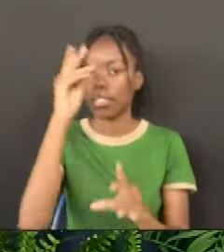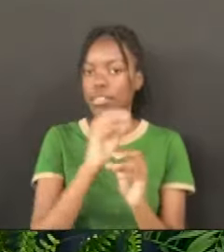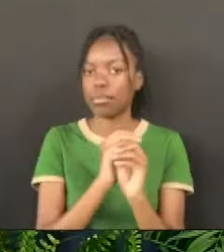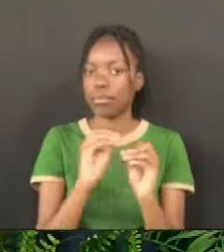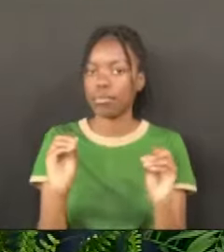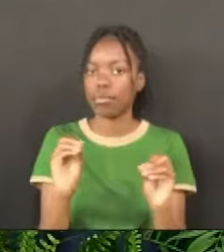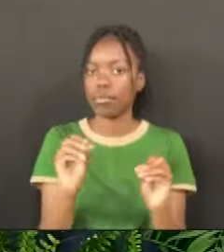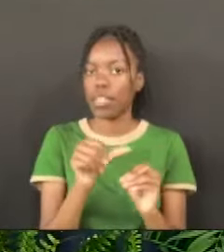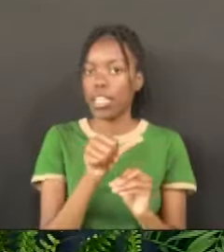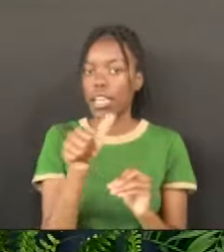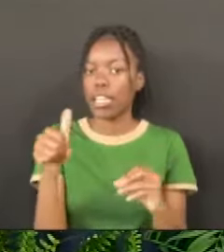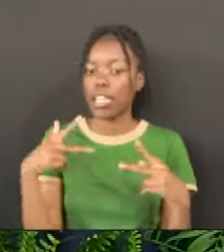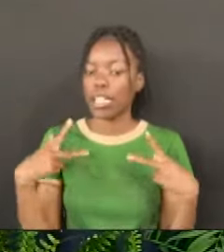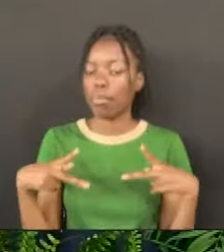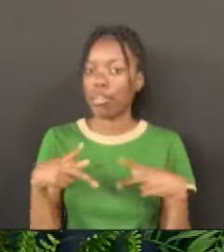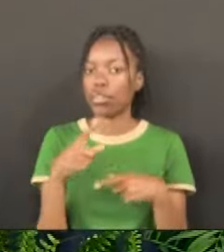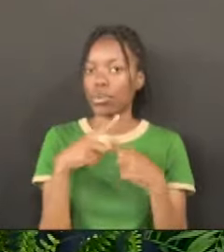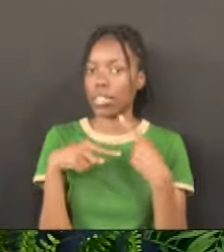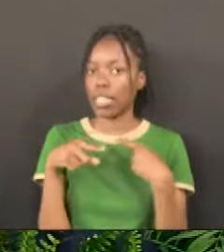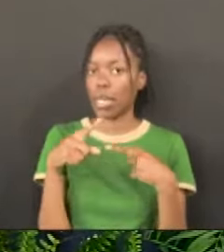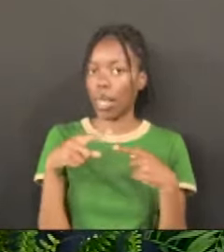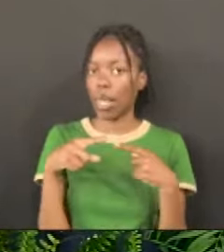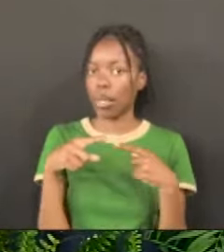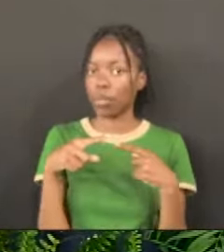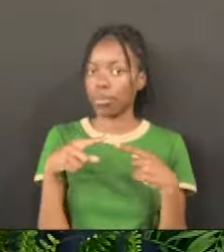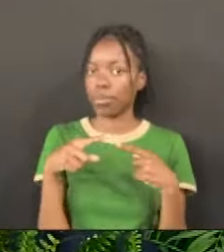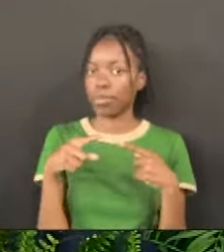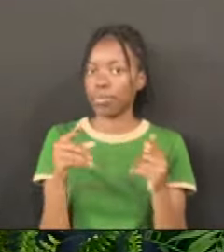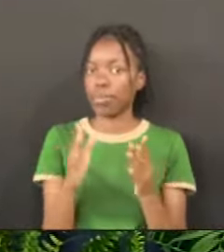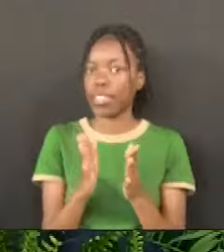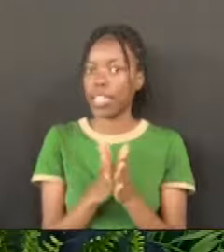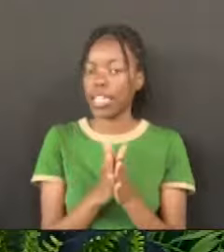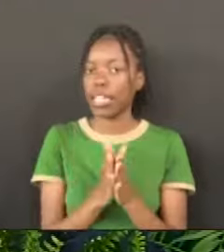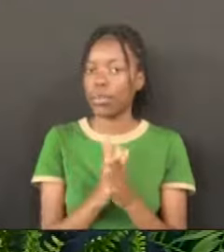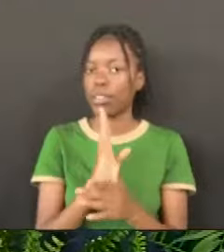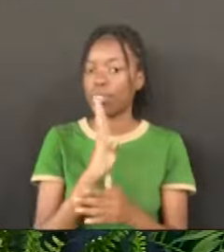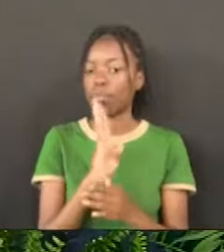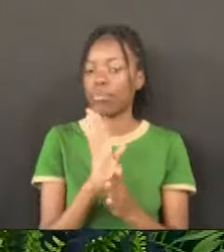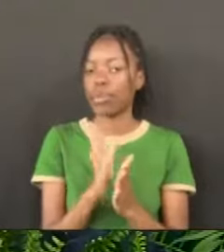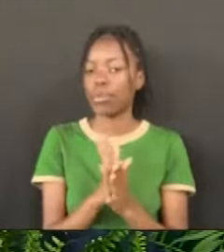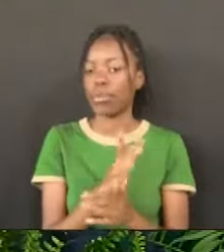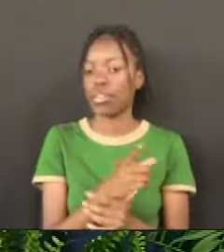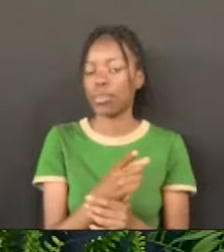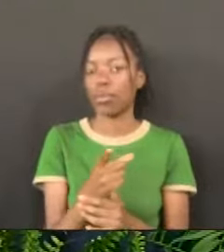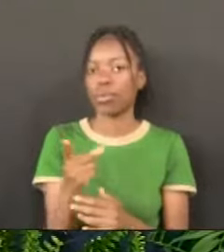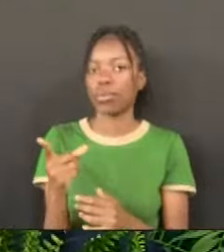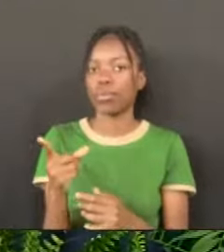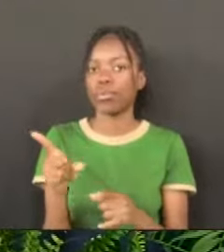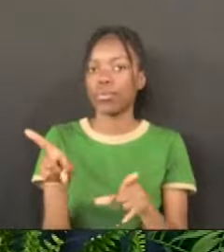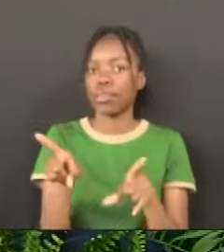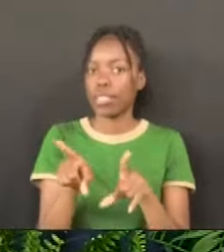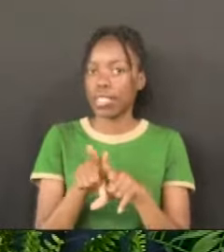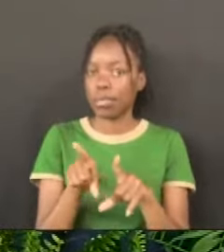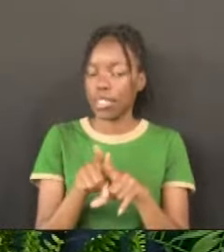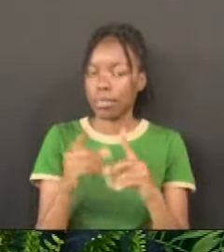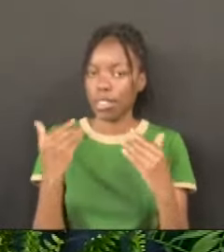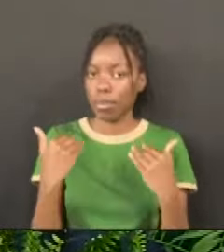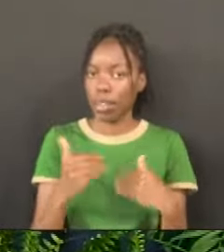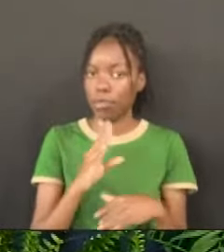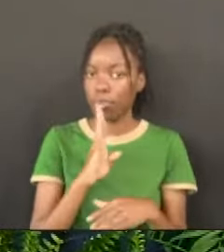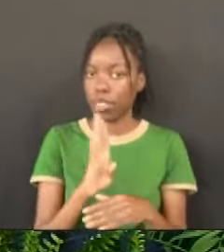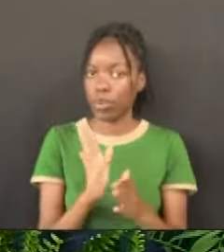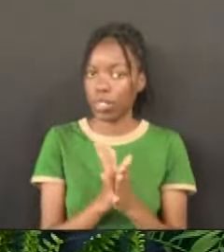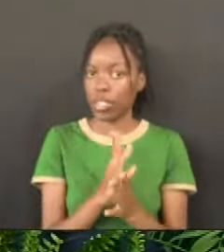Somebody else will come and he will be with you just like I have been with you.